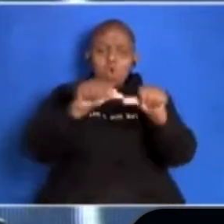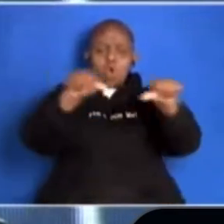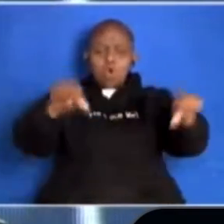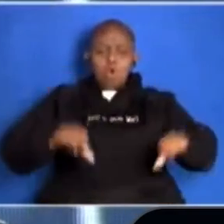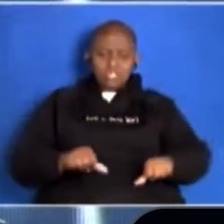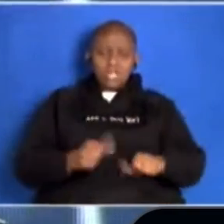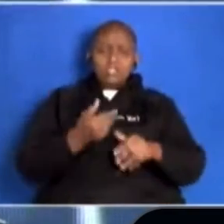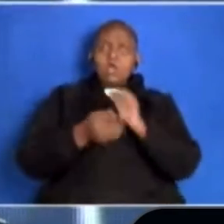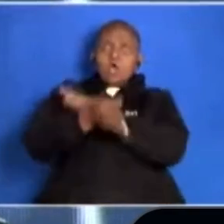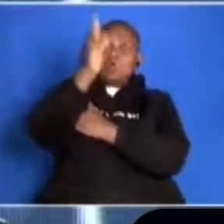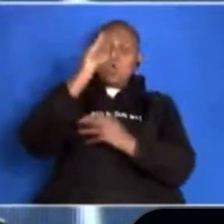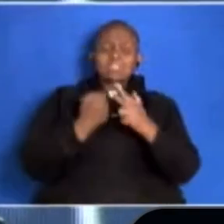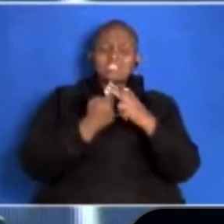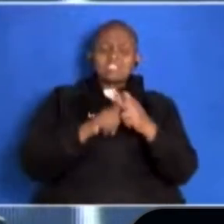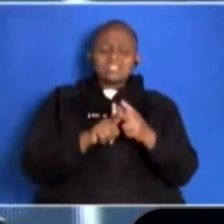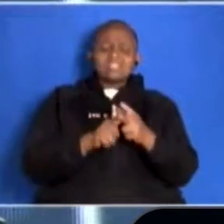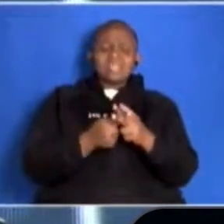God began the restoration